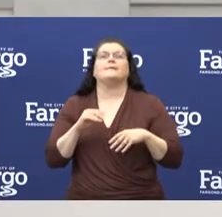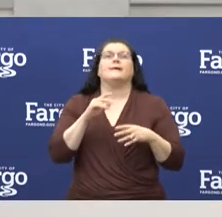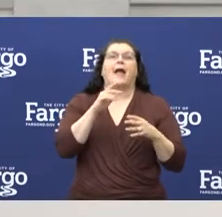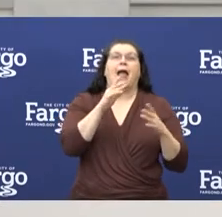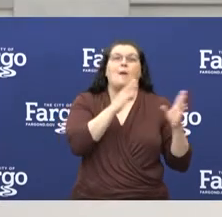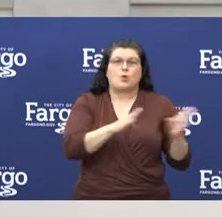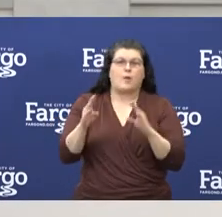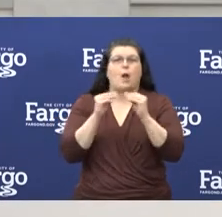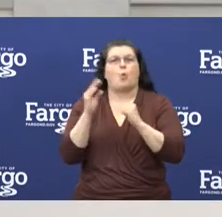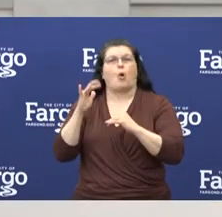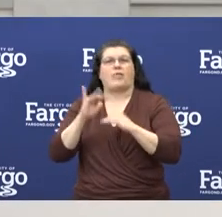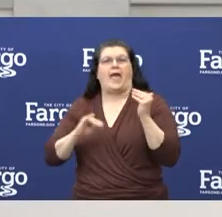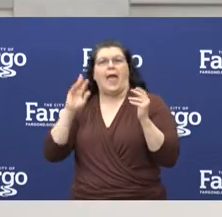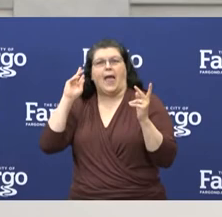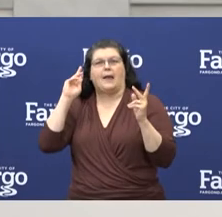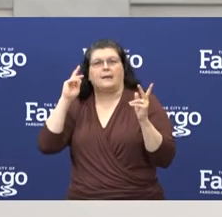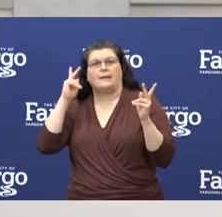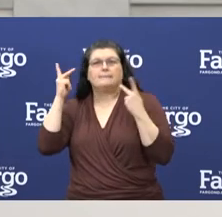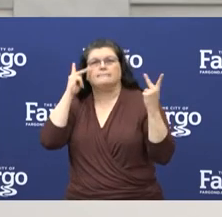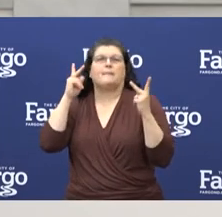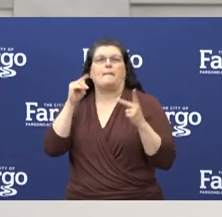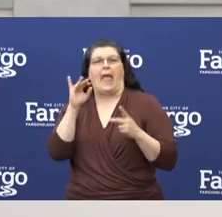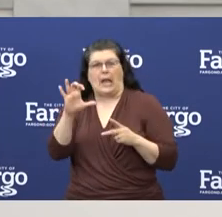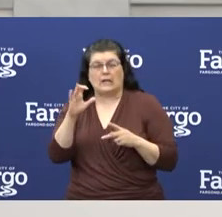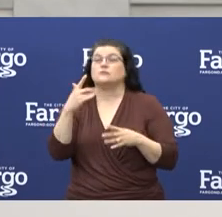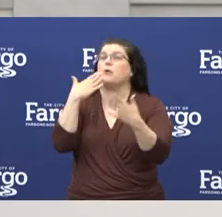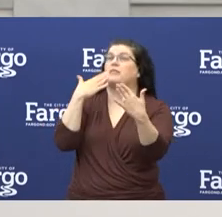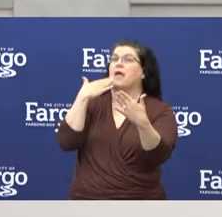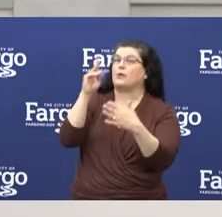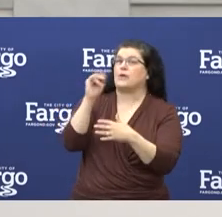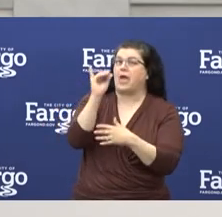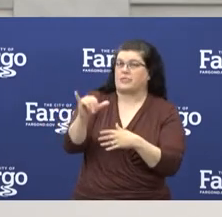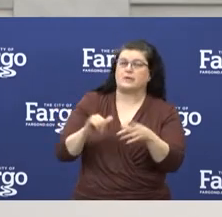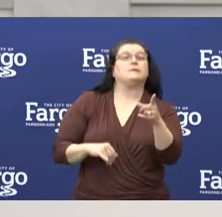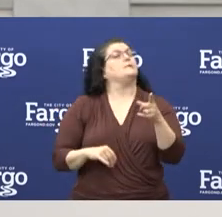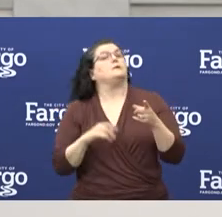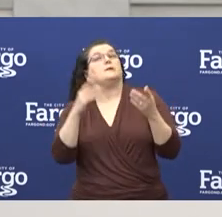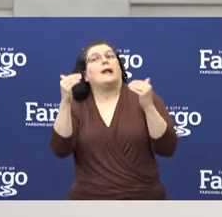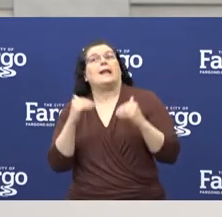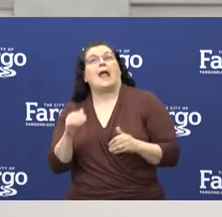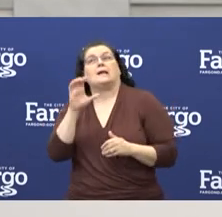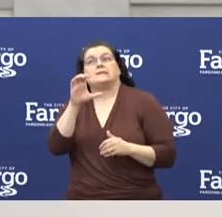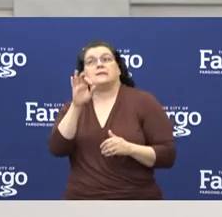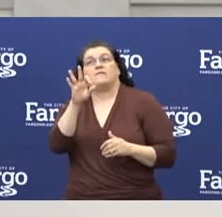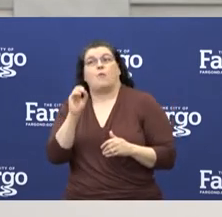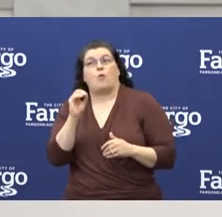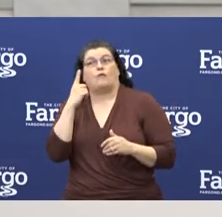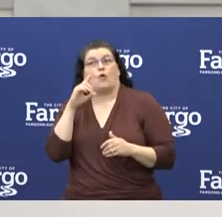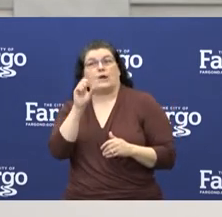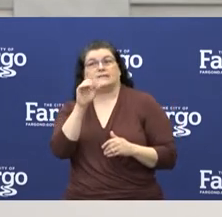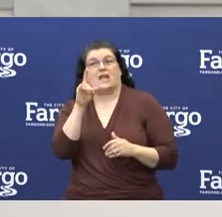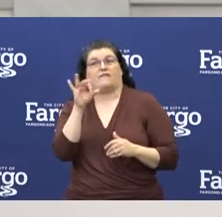Kathy. Our next speaker is Dr. Doug Griffin, CMO of Sanford Health System.